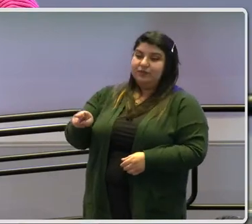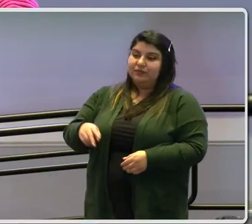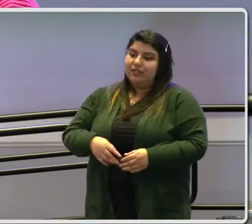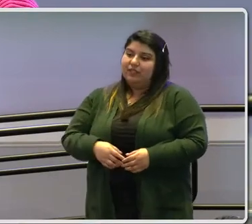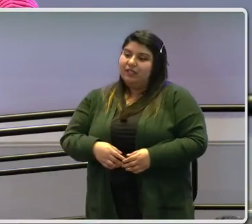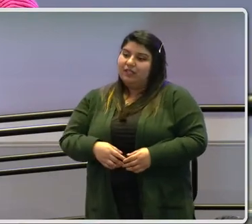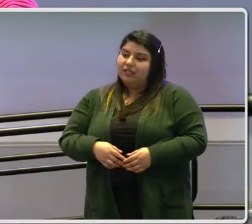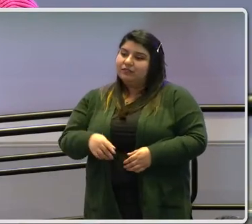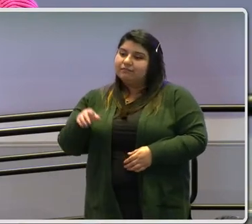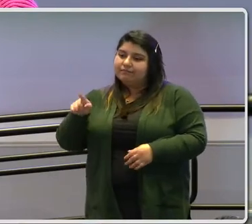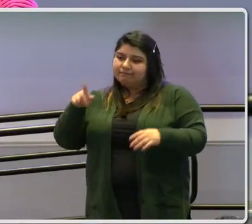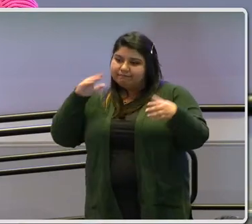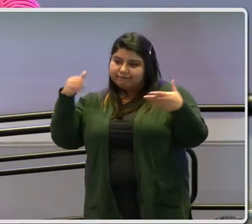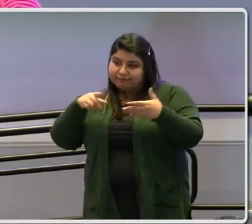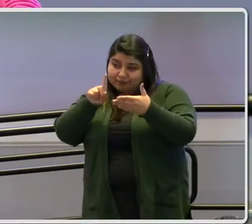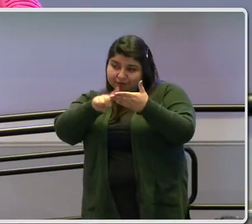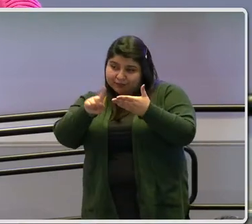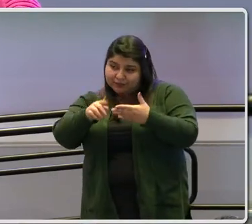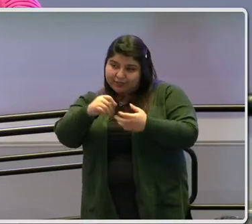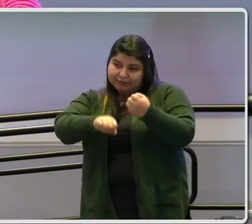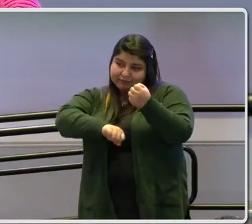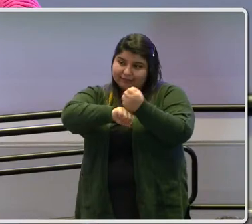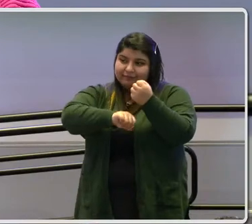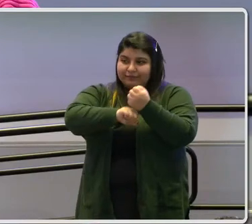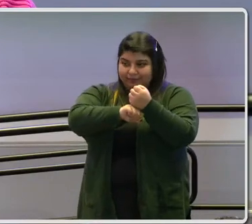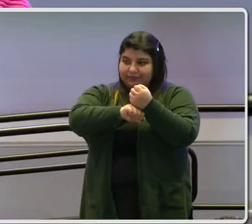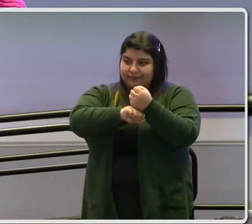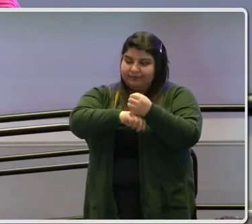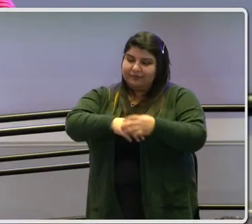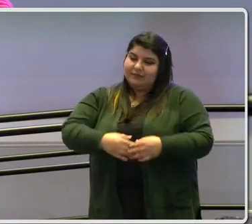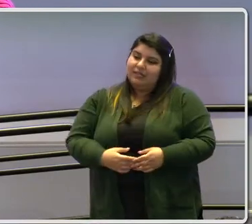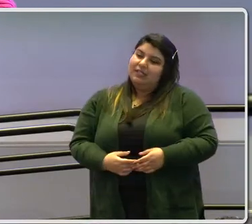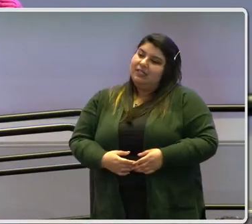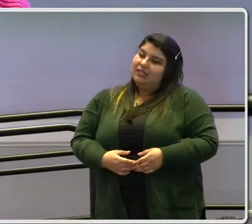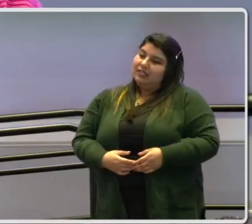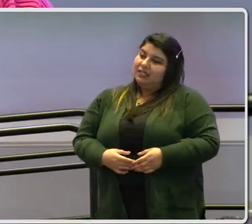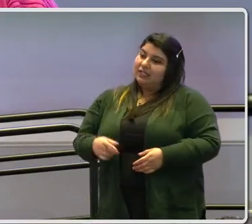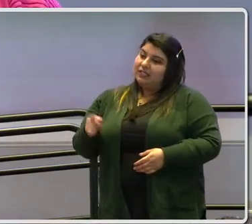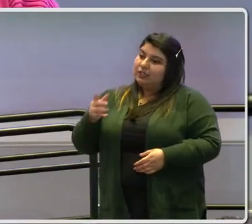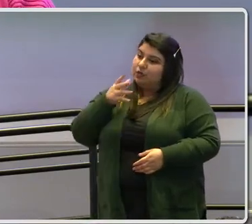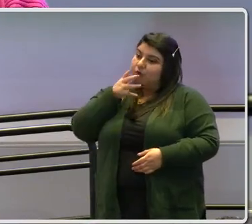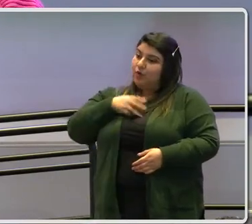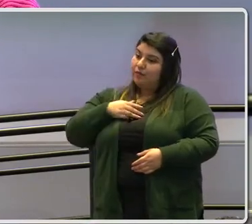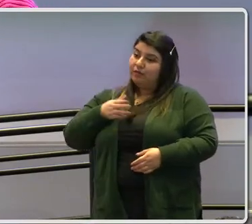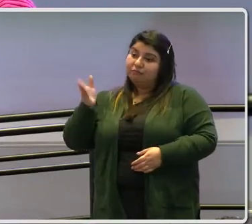focused on research and advocacy. She